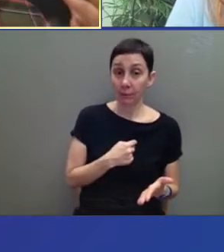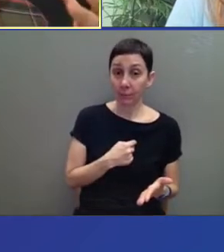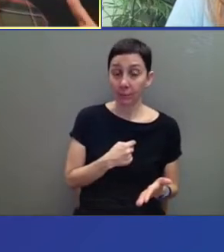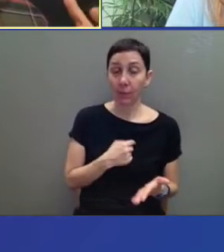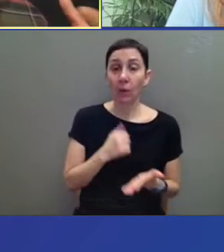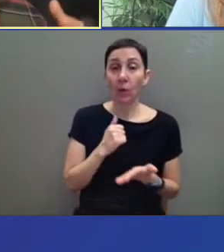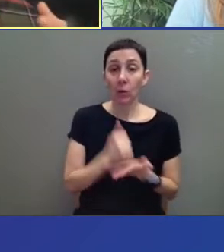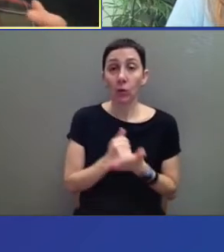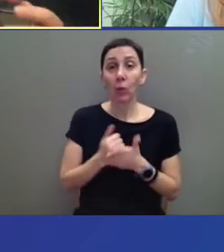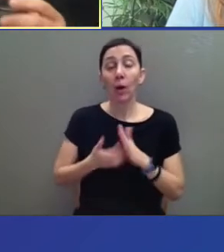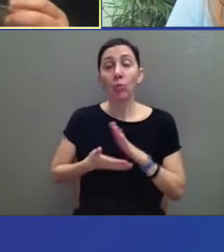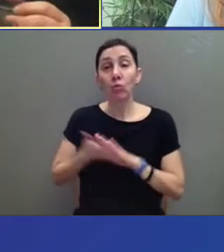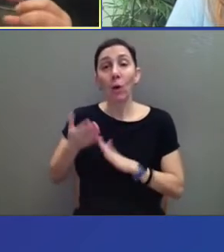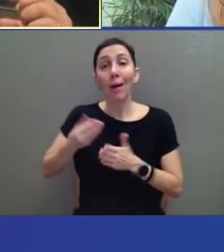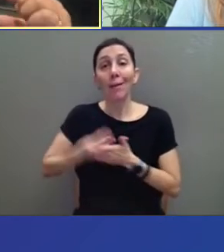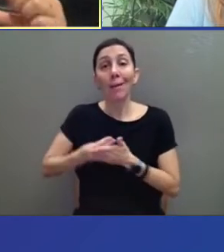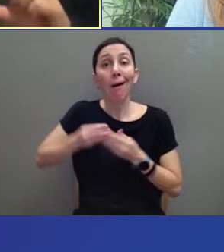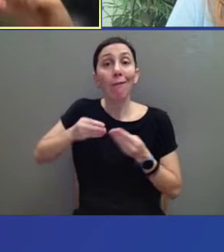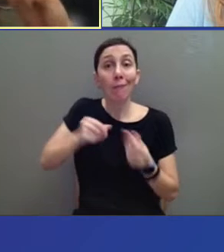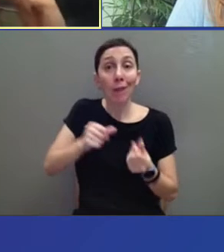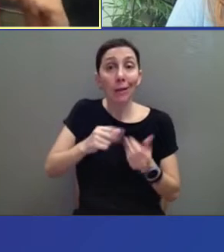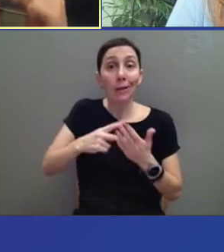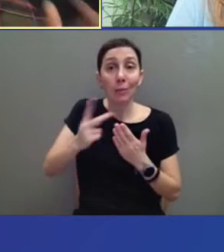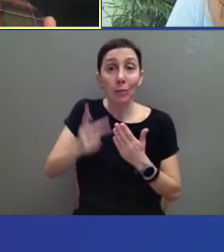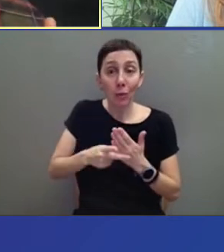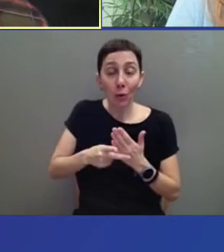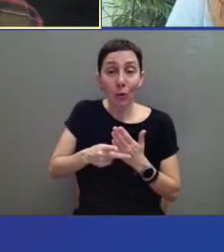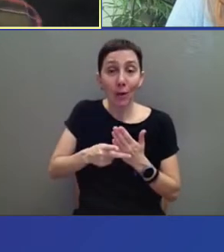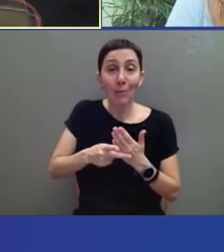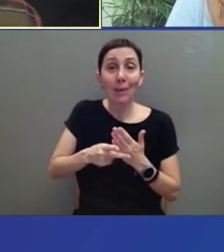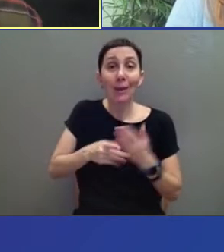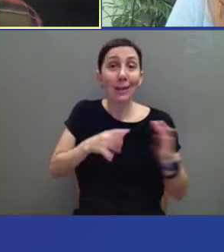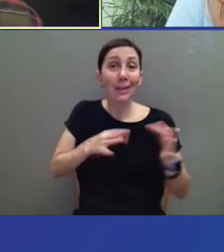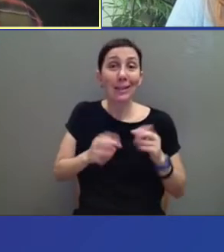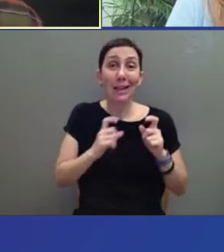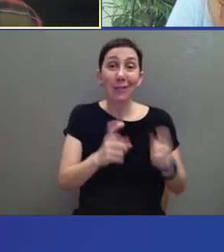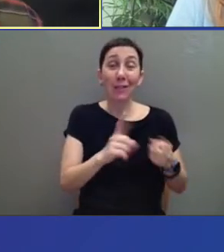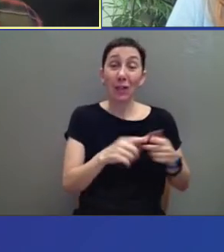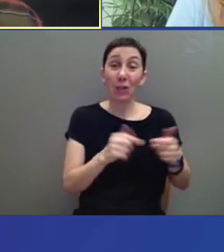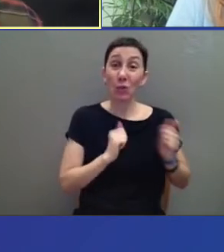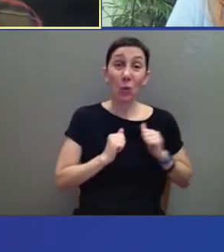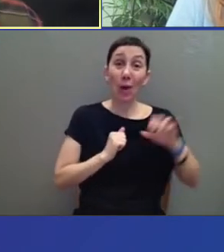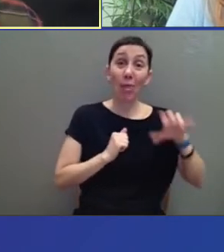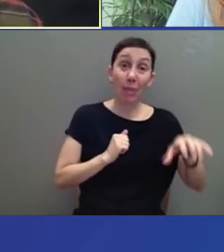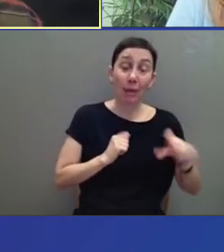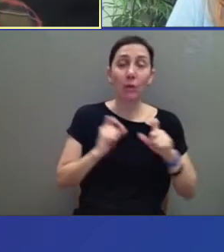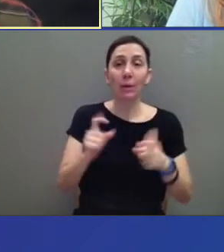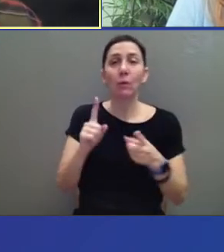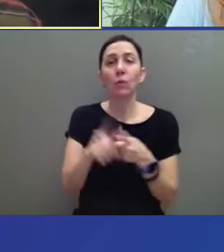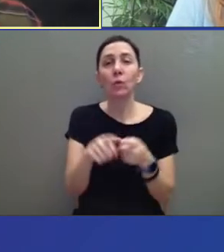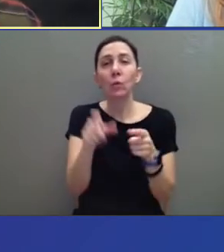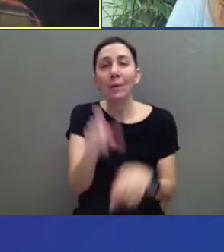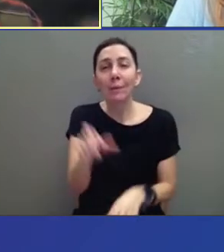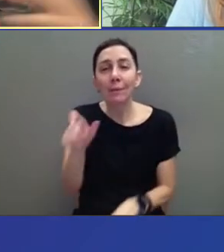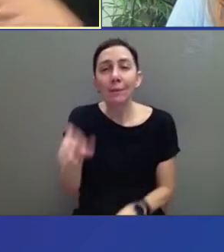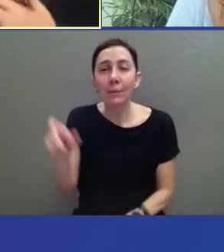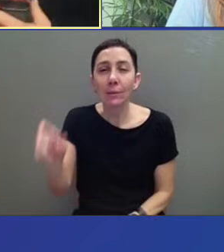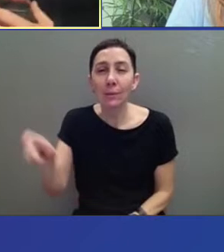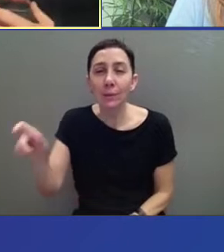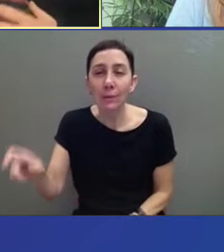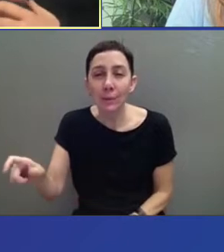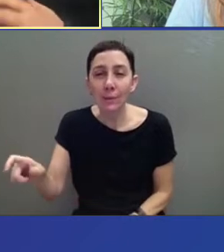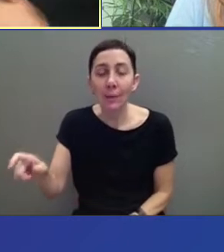help run a funding program that gave grants to individuals. But that presented some need